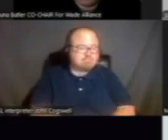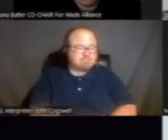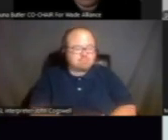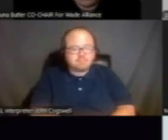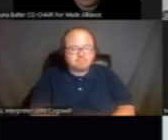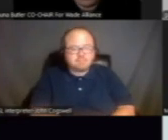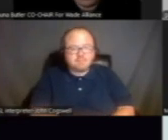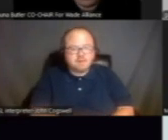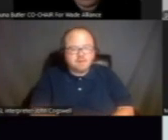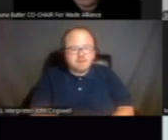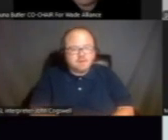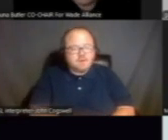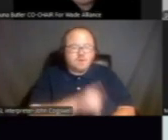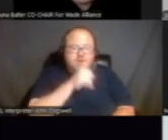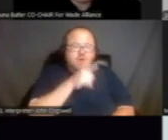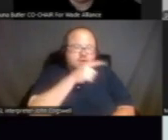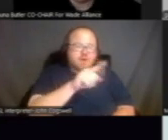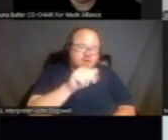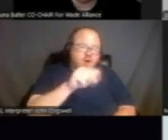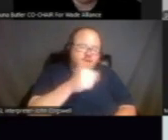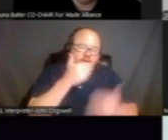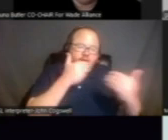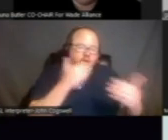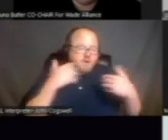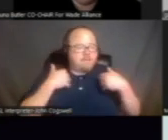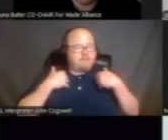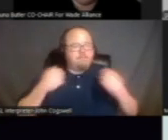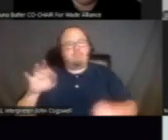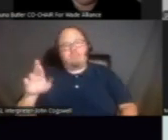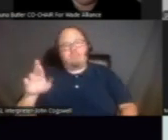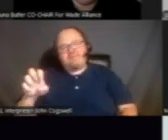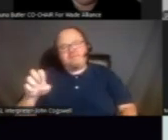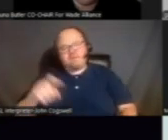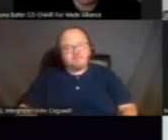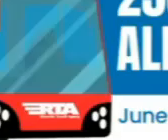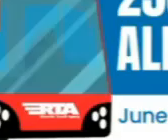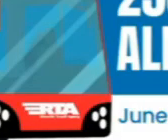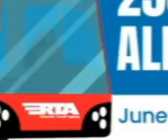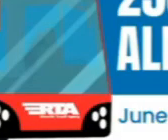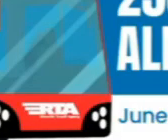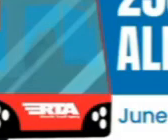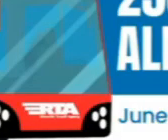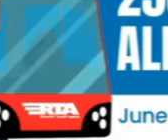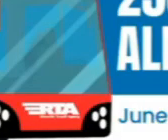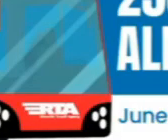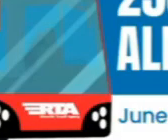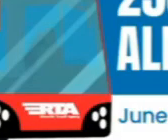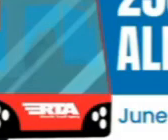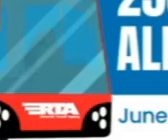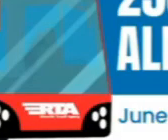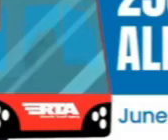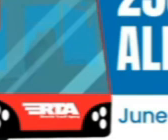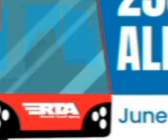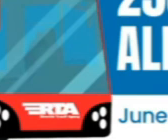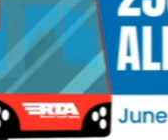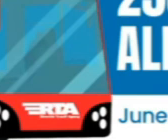Well, that was brave. I want to mention that I learned this week about the free rides this summer.